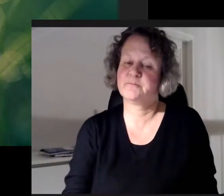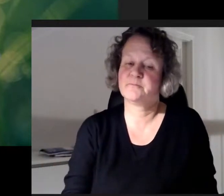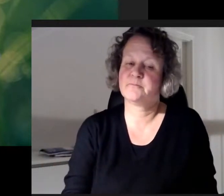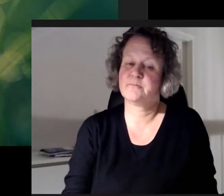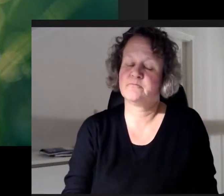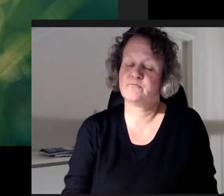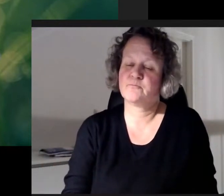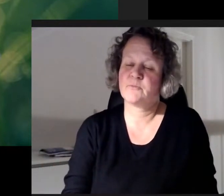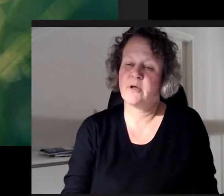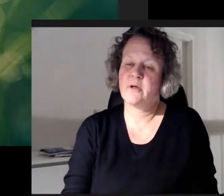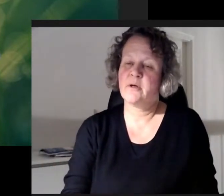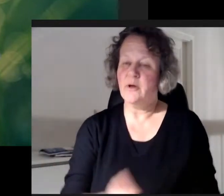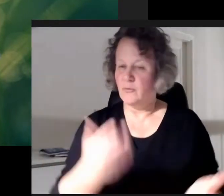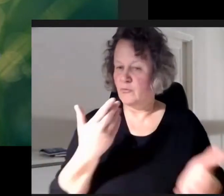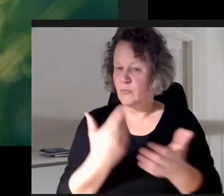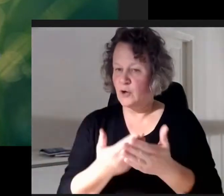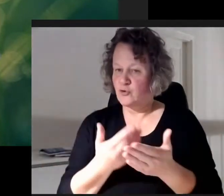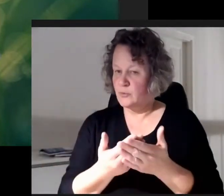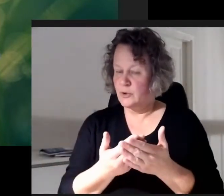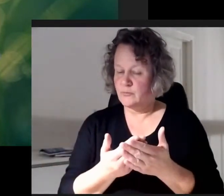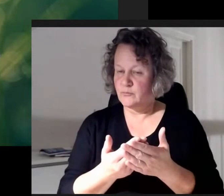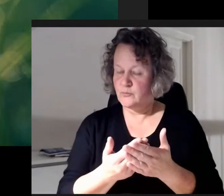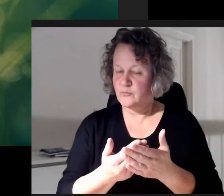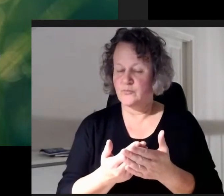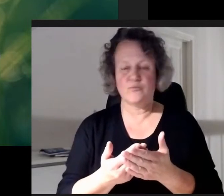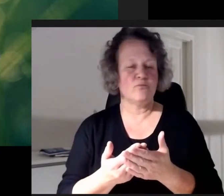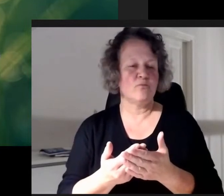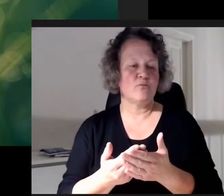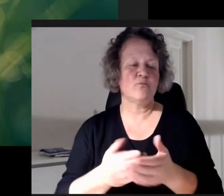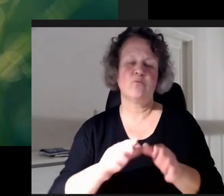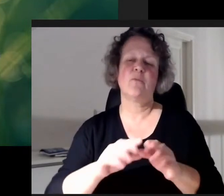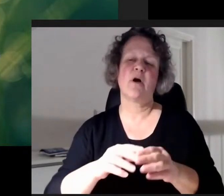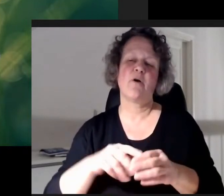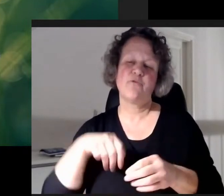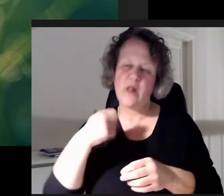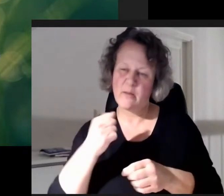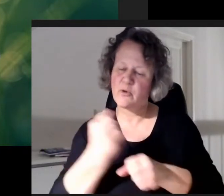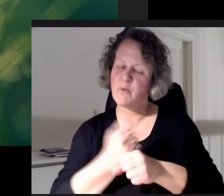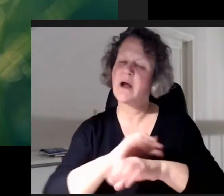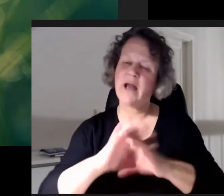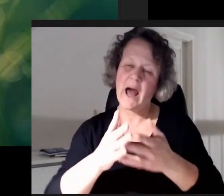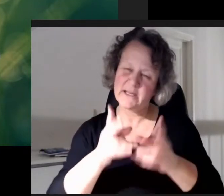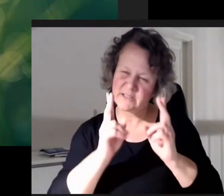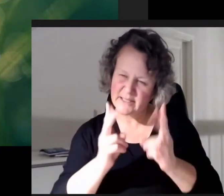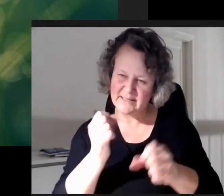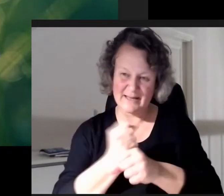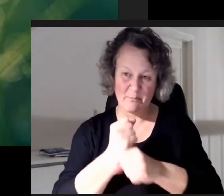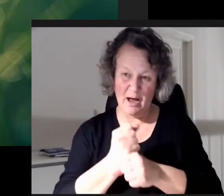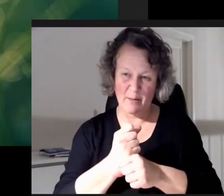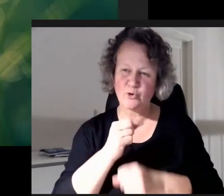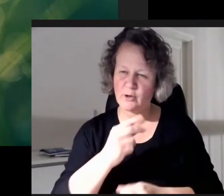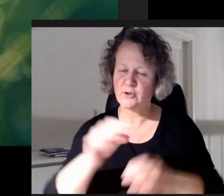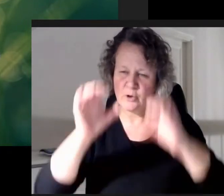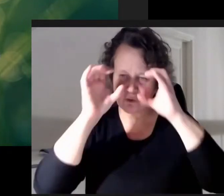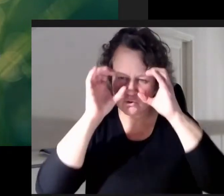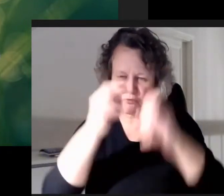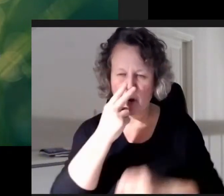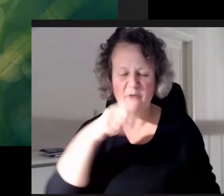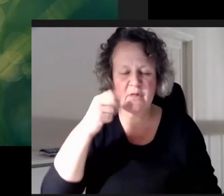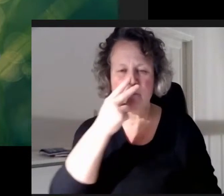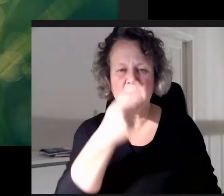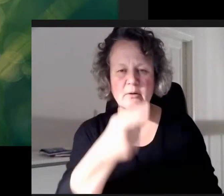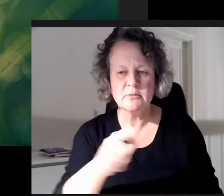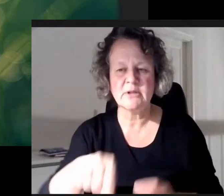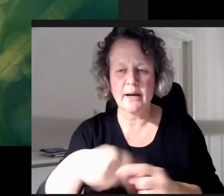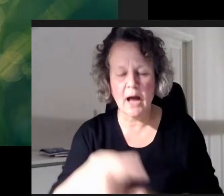Maybe he's looking in these elements in detail, how a solar cell works, for example. So let me